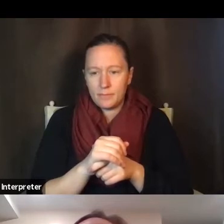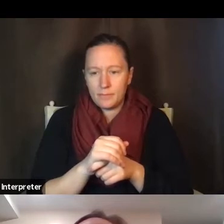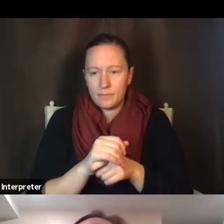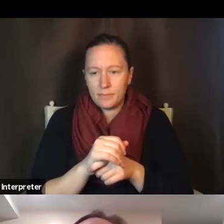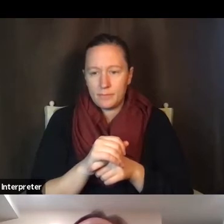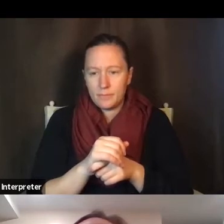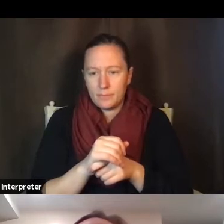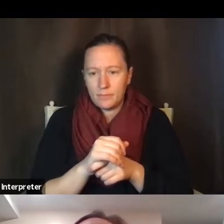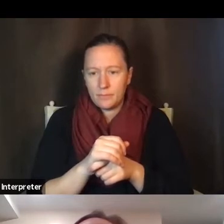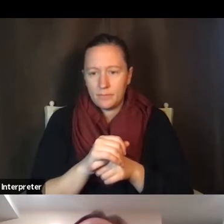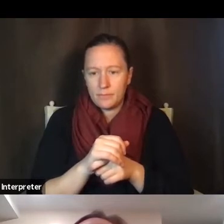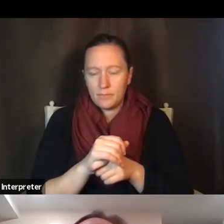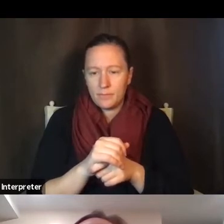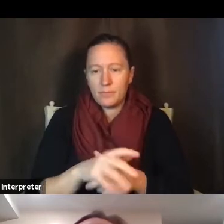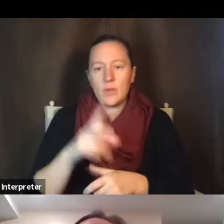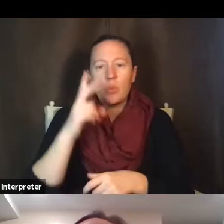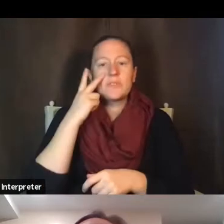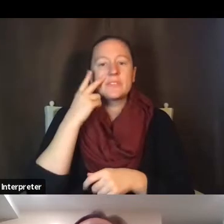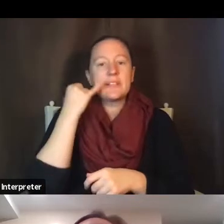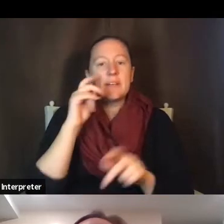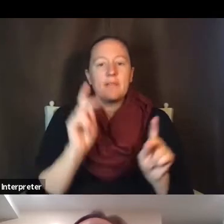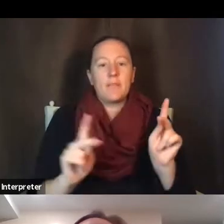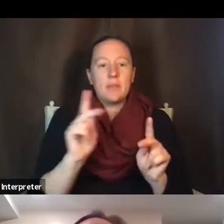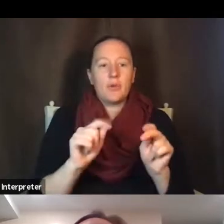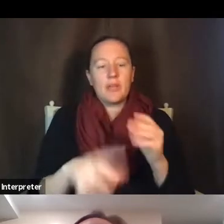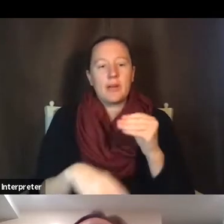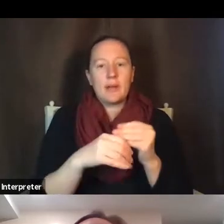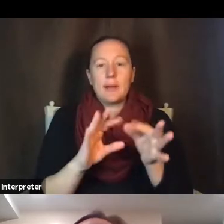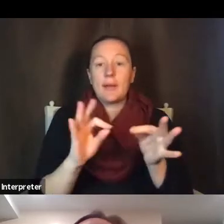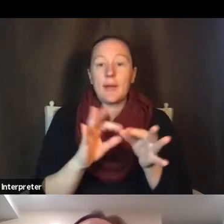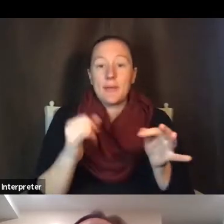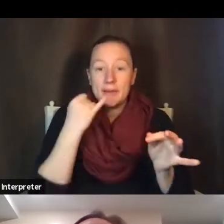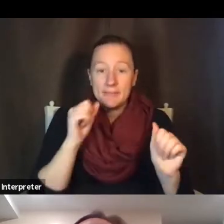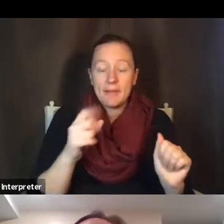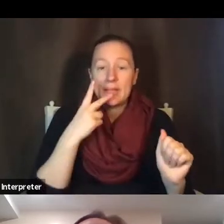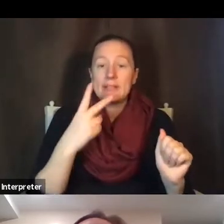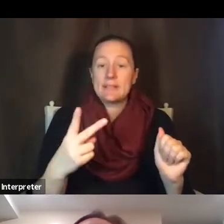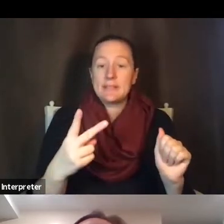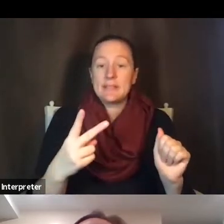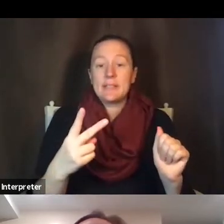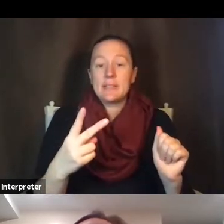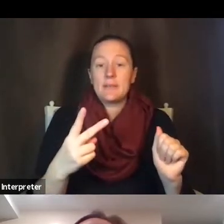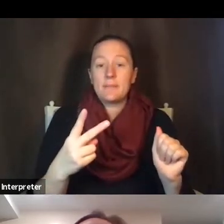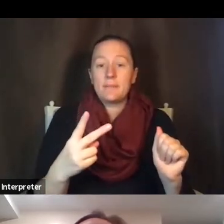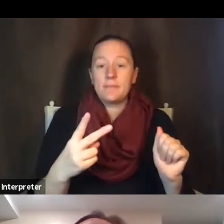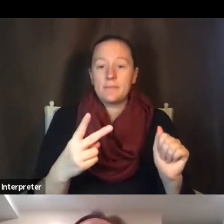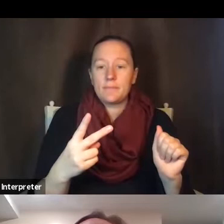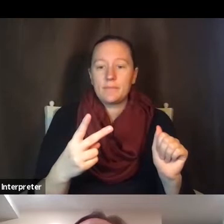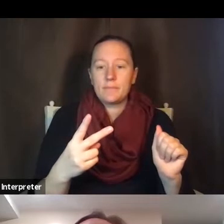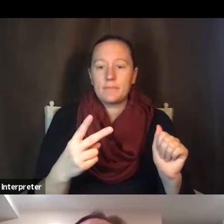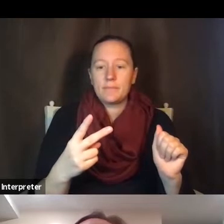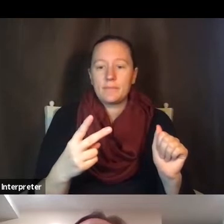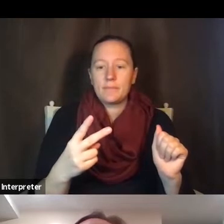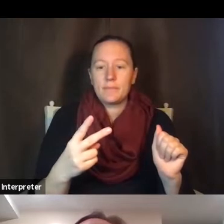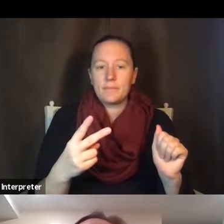Okay, let's see if folks can put in the comment whether or not they're able to see it in the